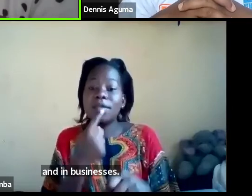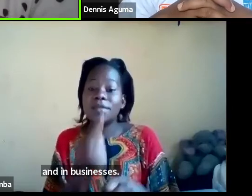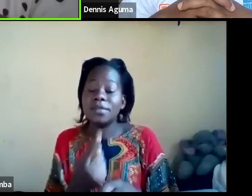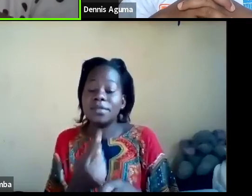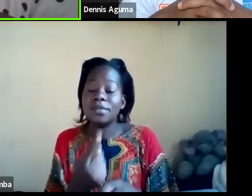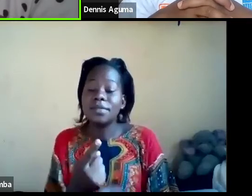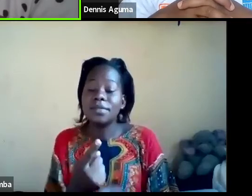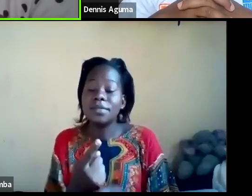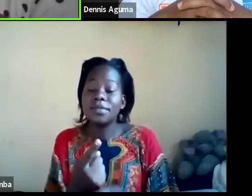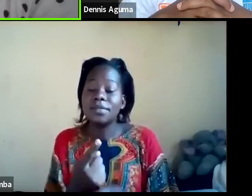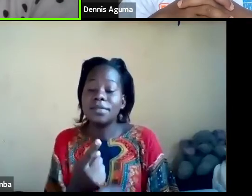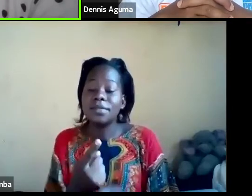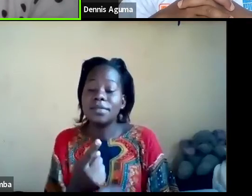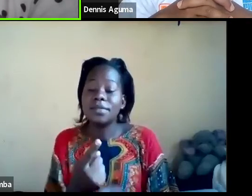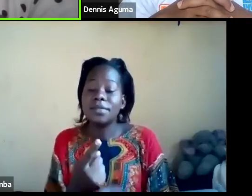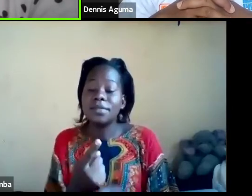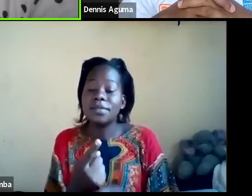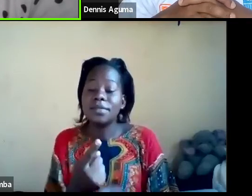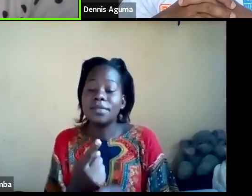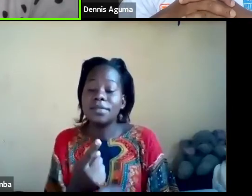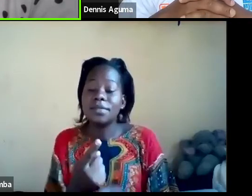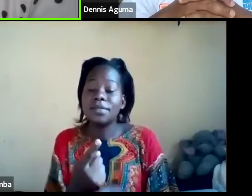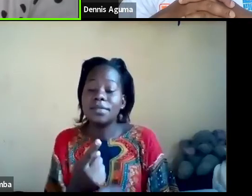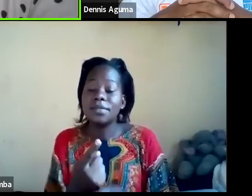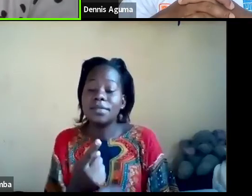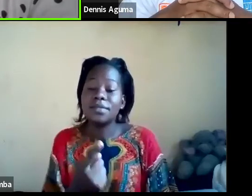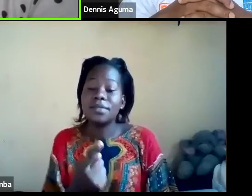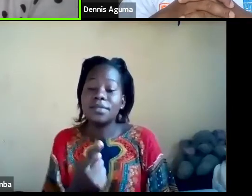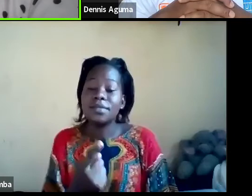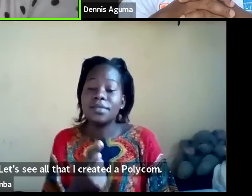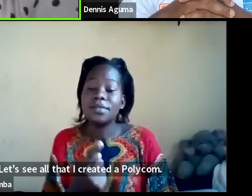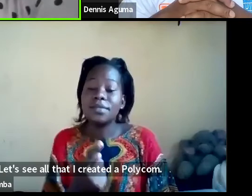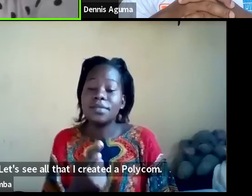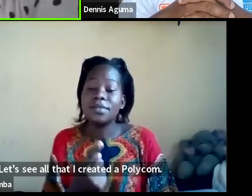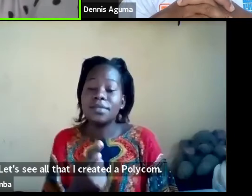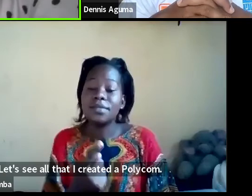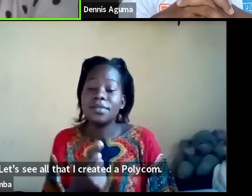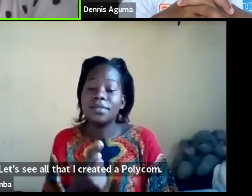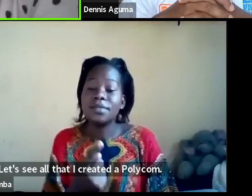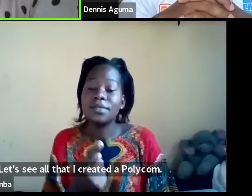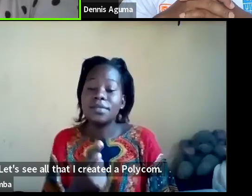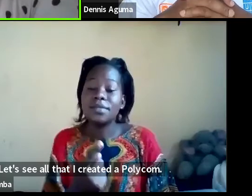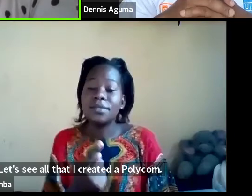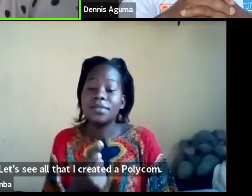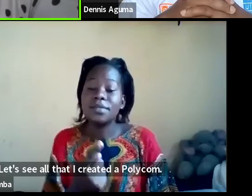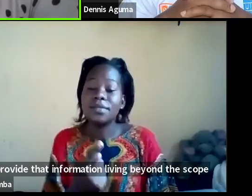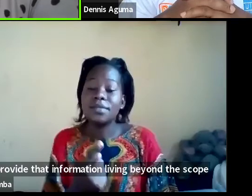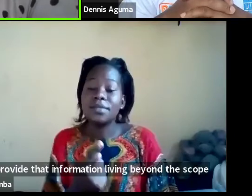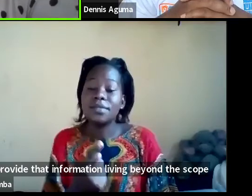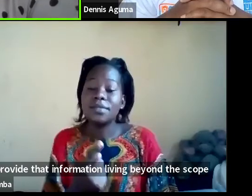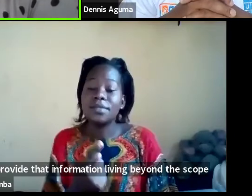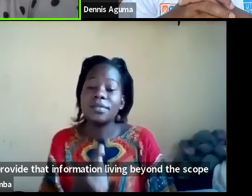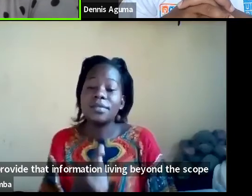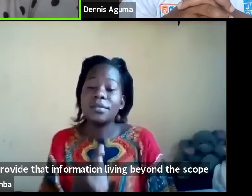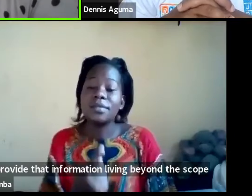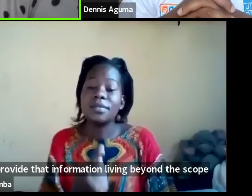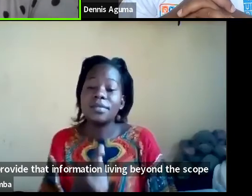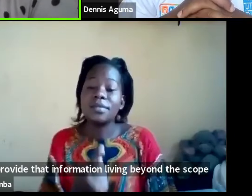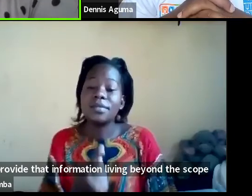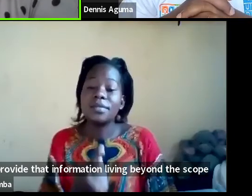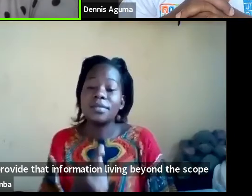sure. NASE, all the Accelerator Lab colleagues can even provide that information even beyond this call. We are seeing